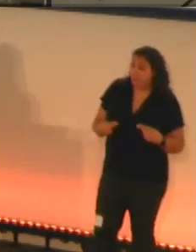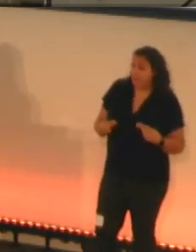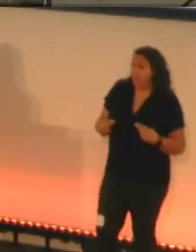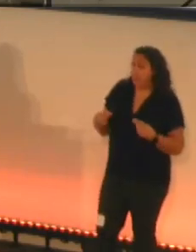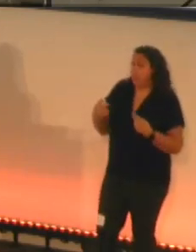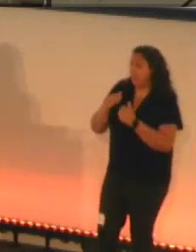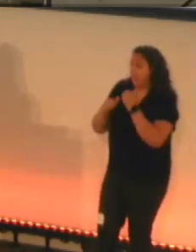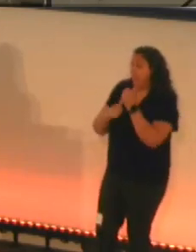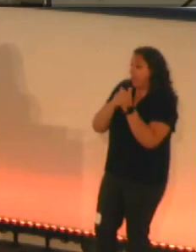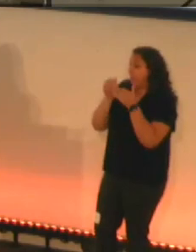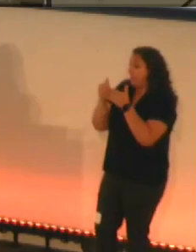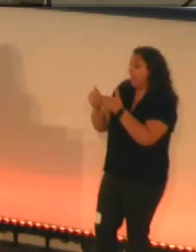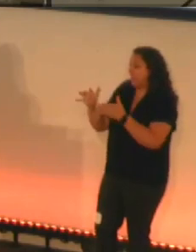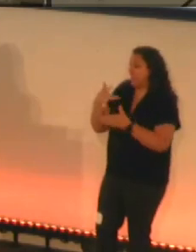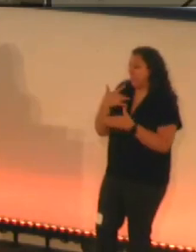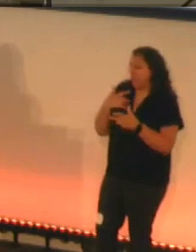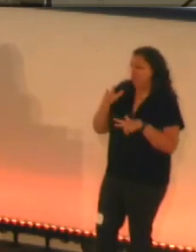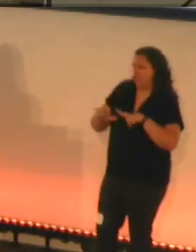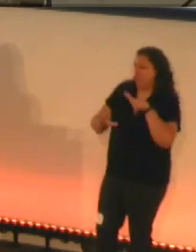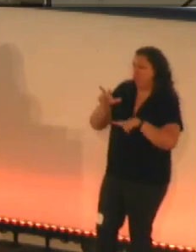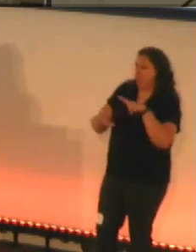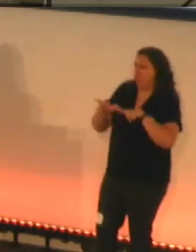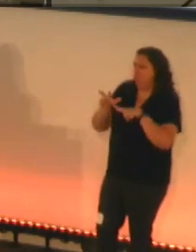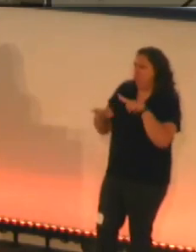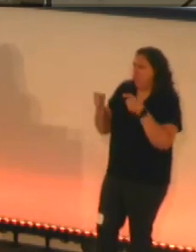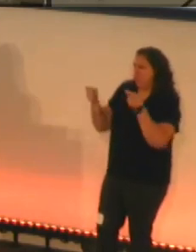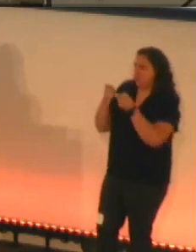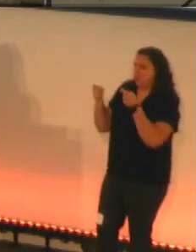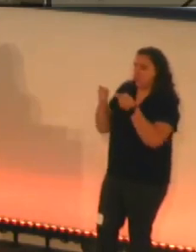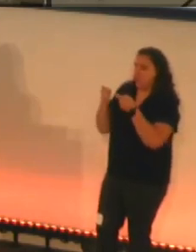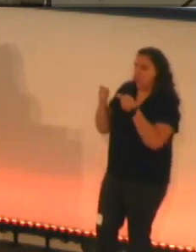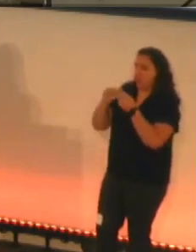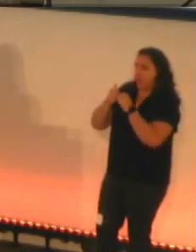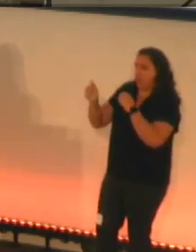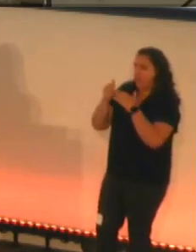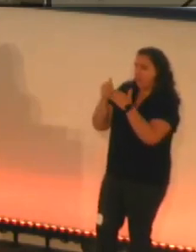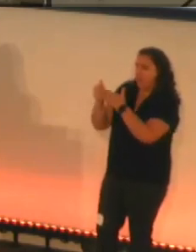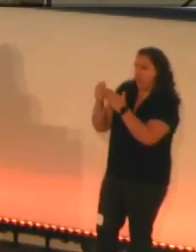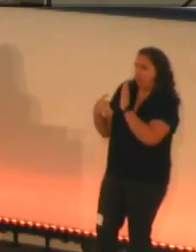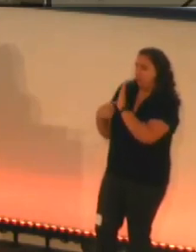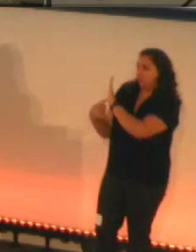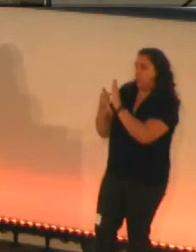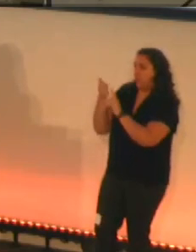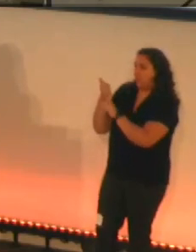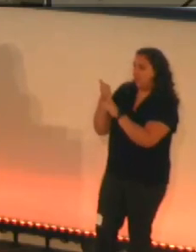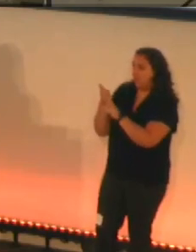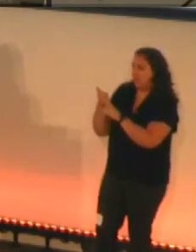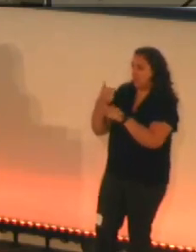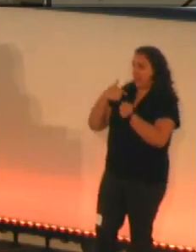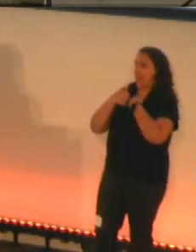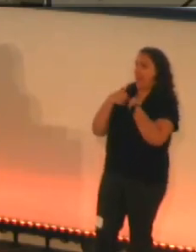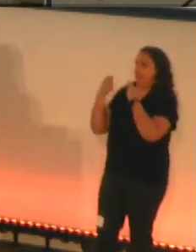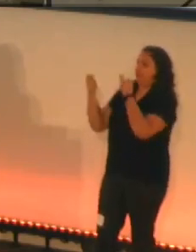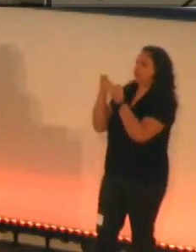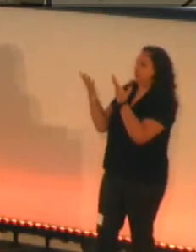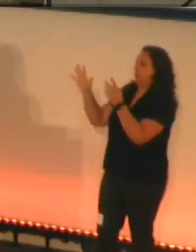the guide, some participants felt really uneasy about the idea of controlling how that guide was presenting themselves in VR. Like, I'm controlling what they look